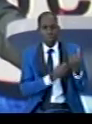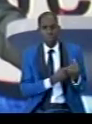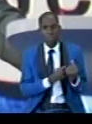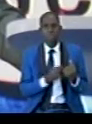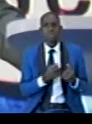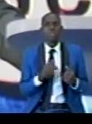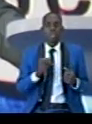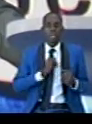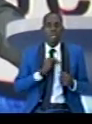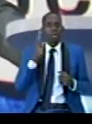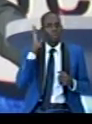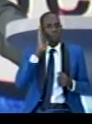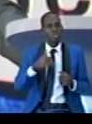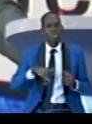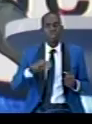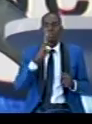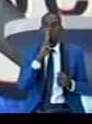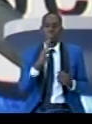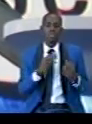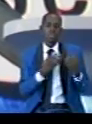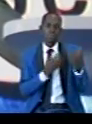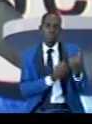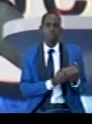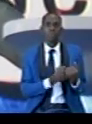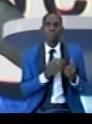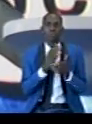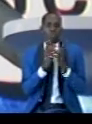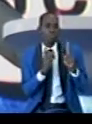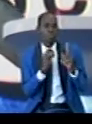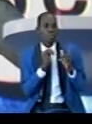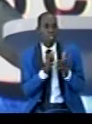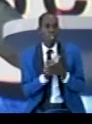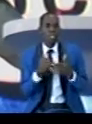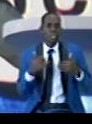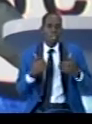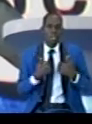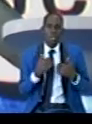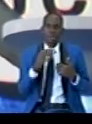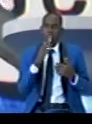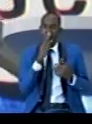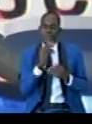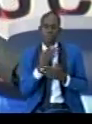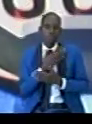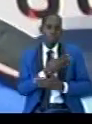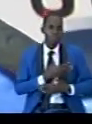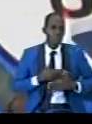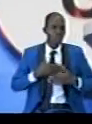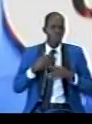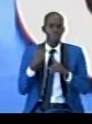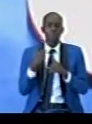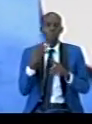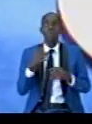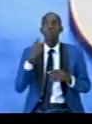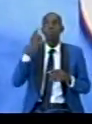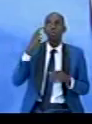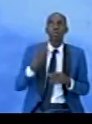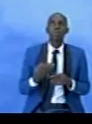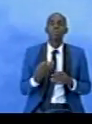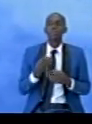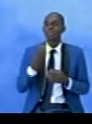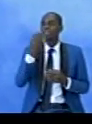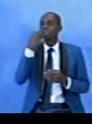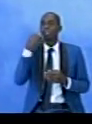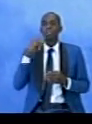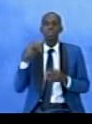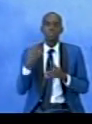word, drinking the word, assimilating the word, meditating on the word, it's the word that